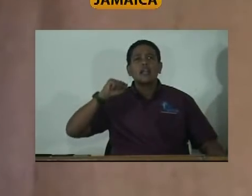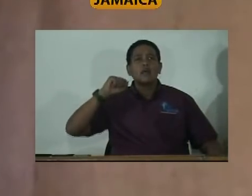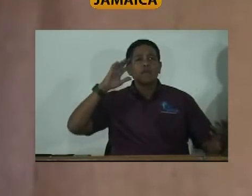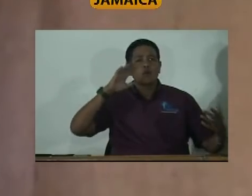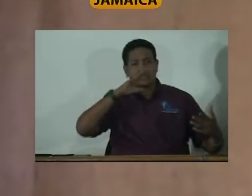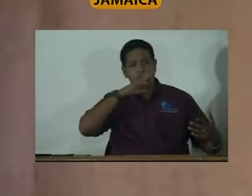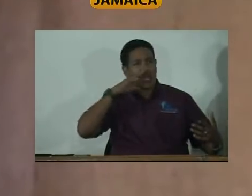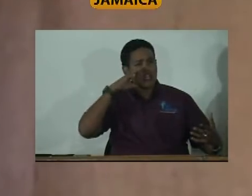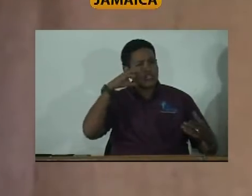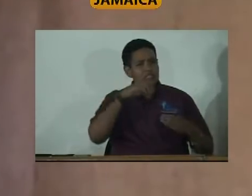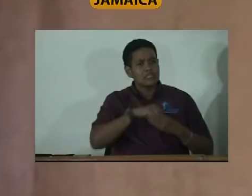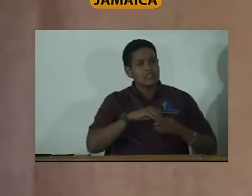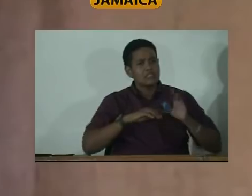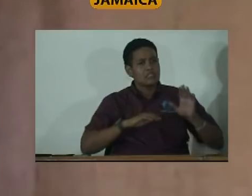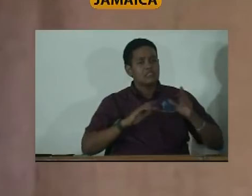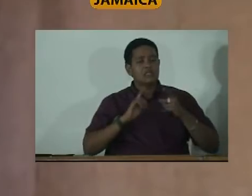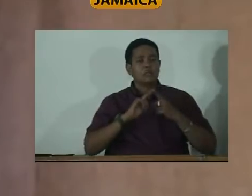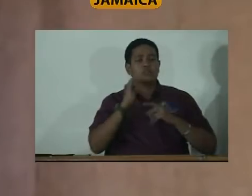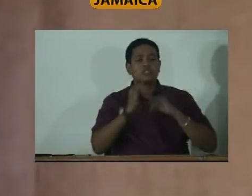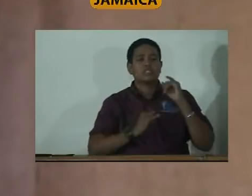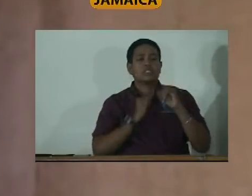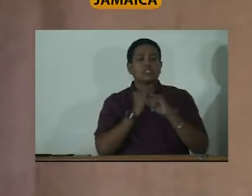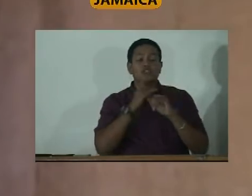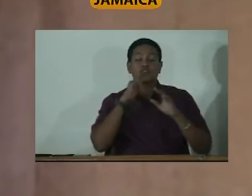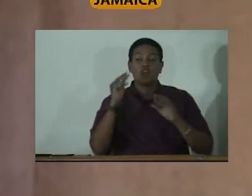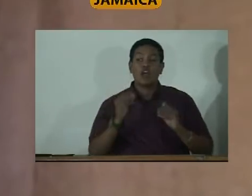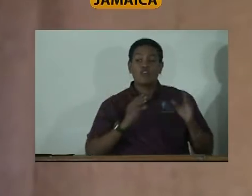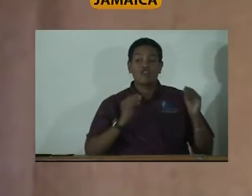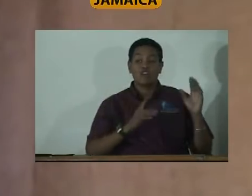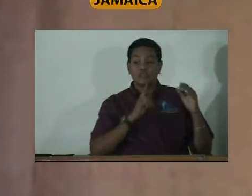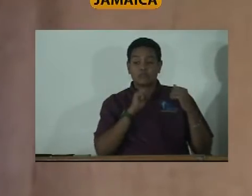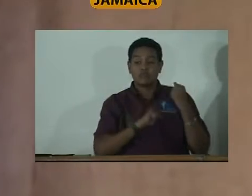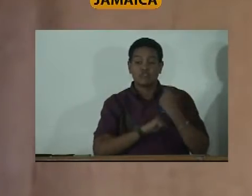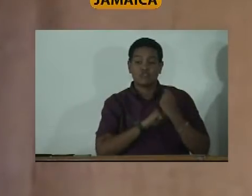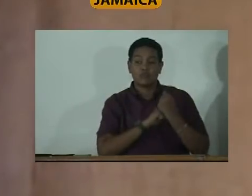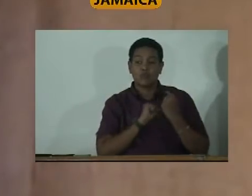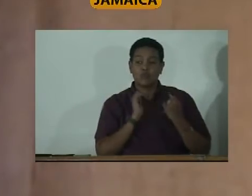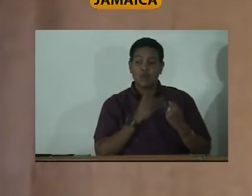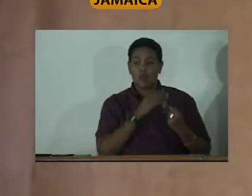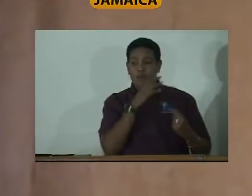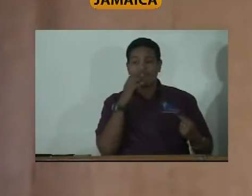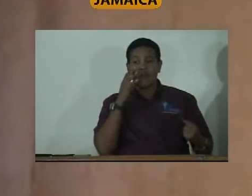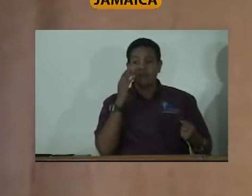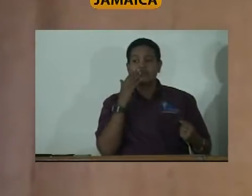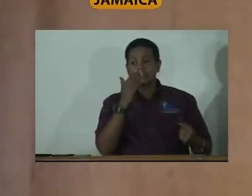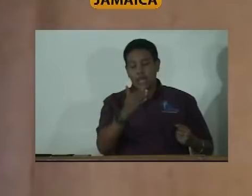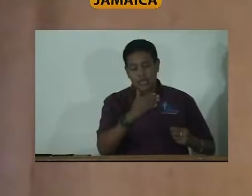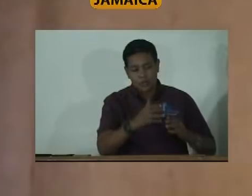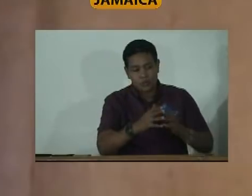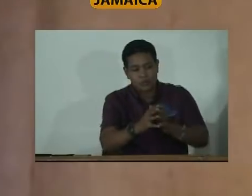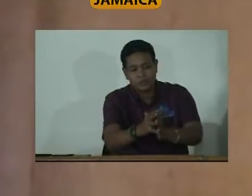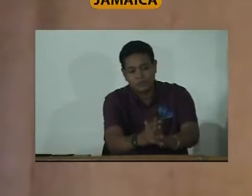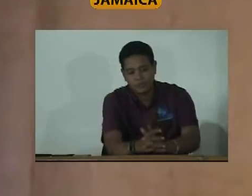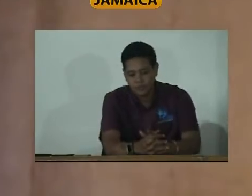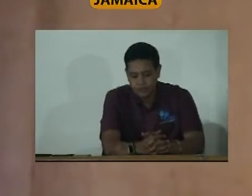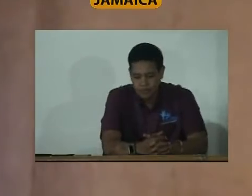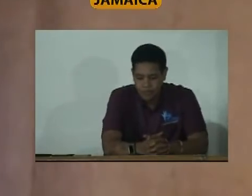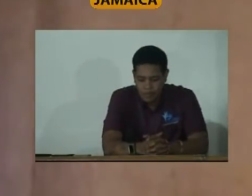and the institutional arrangements that support our farmers. Thank you.